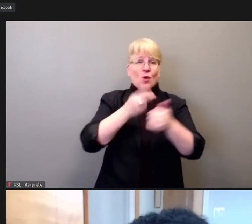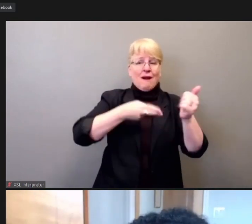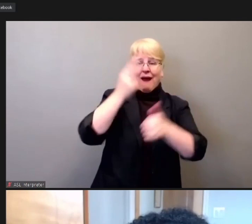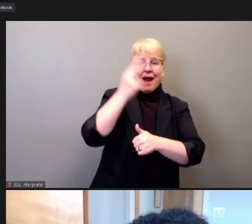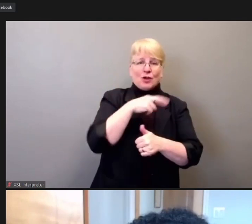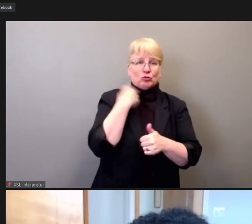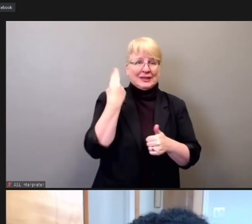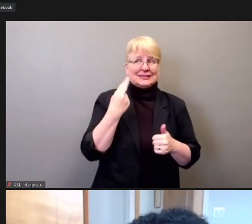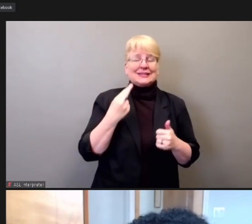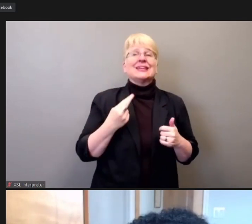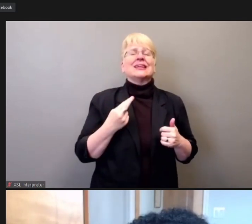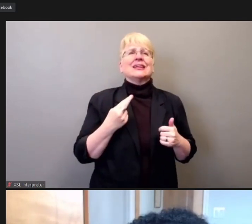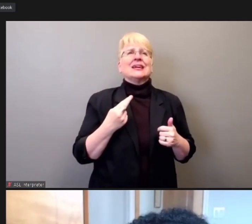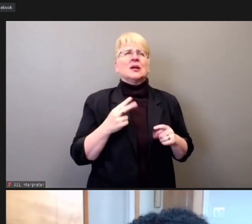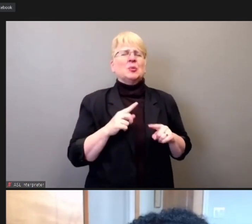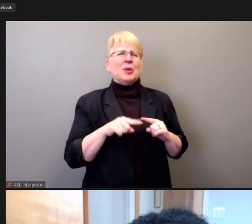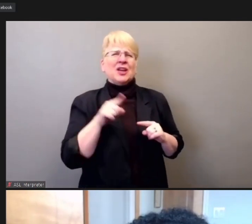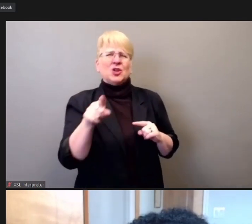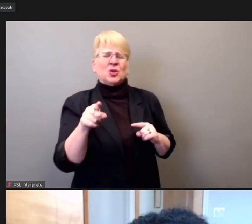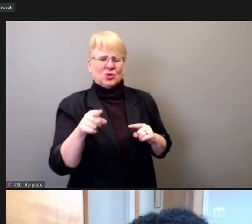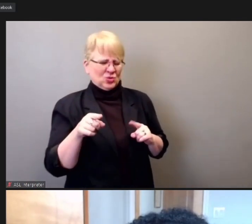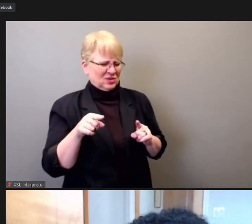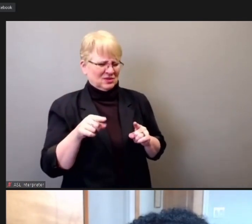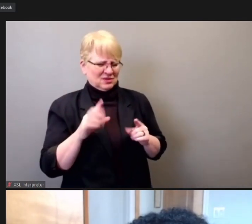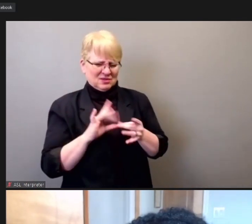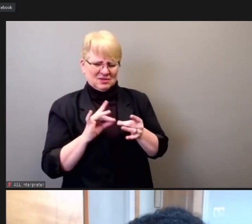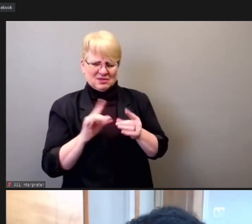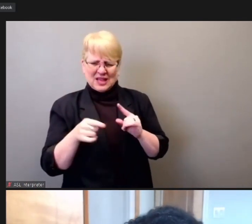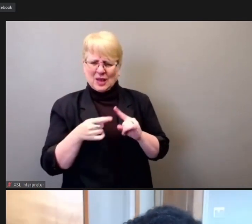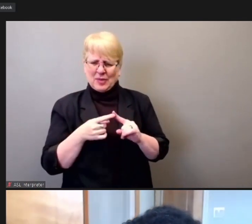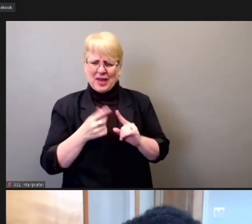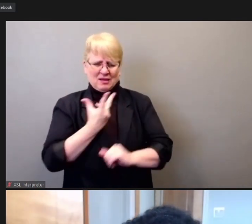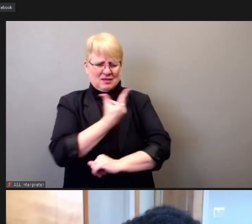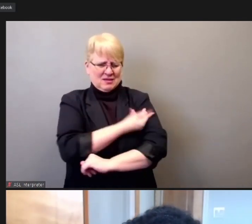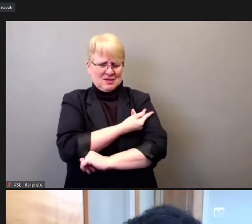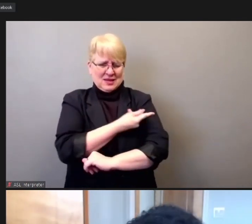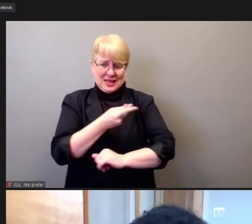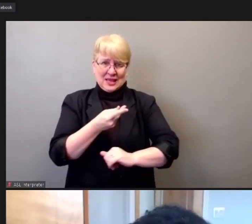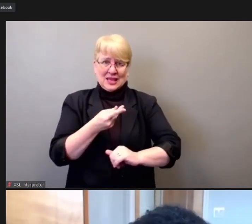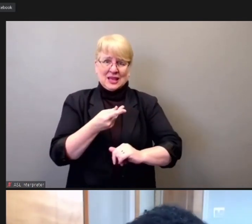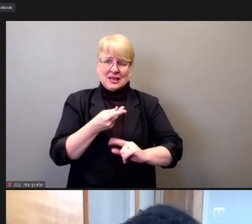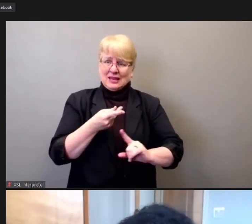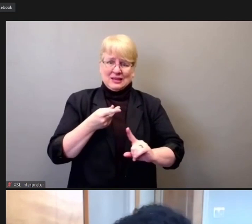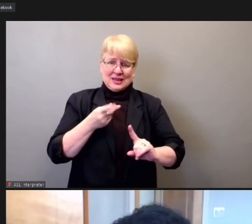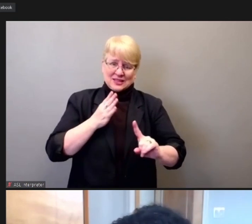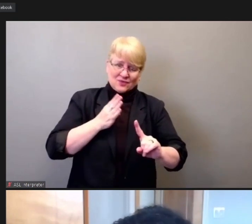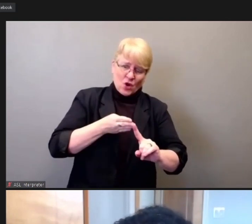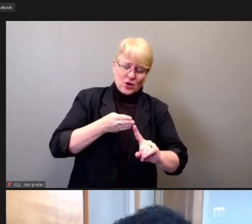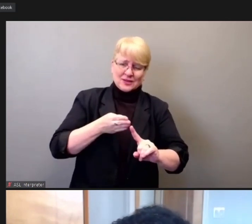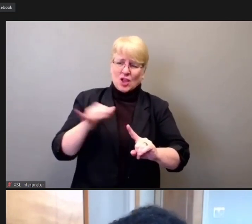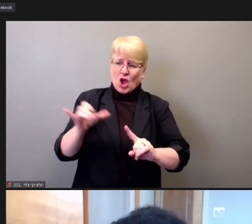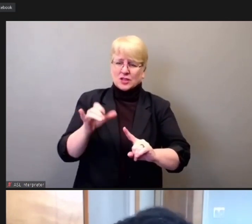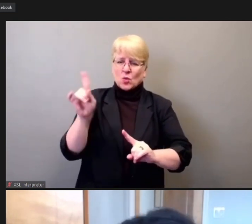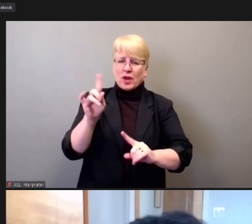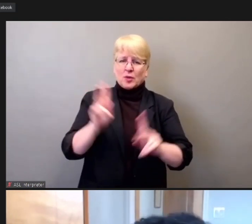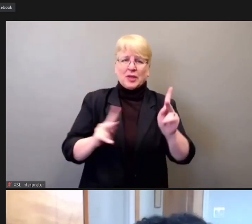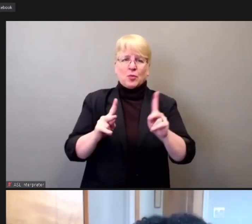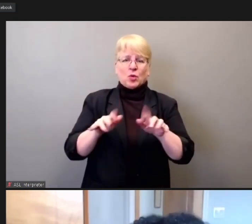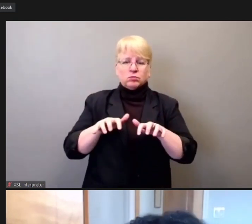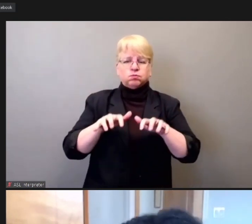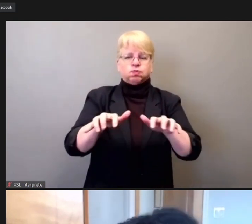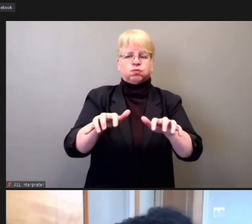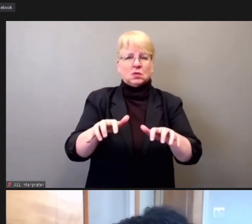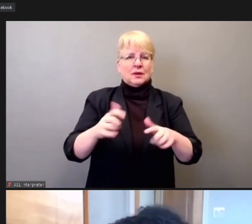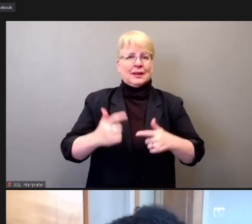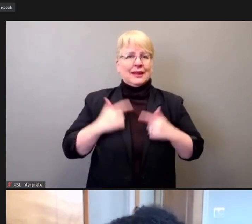clear geographically whether or not the vaccination efforts are kind of targeting in that way. Like